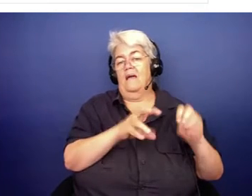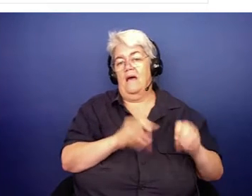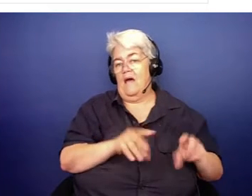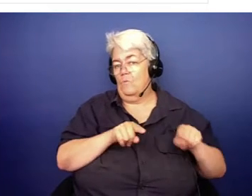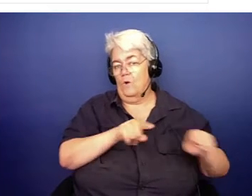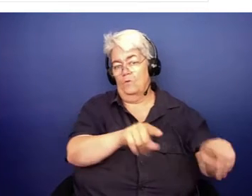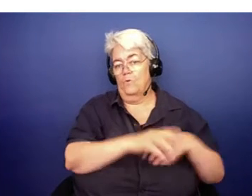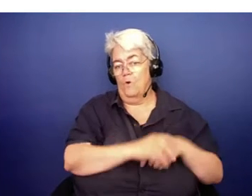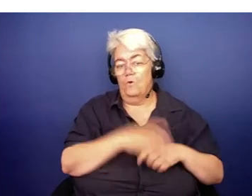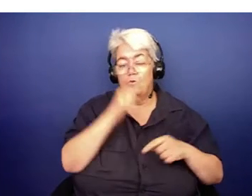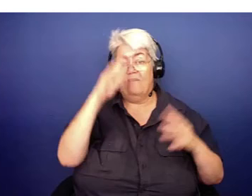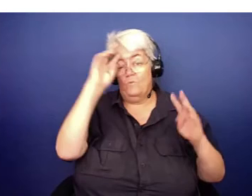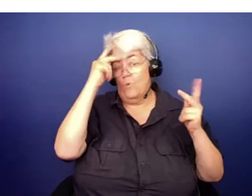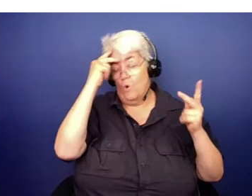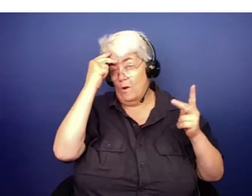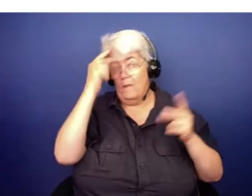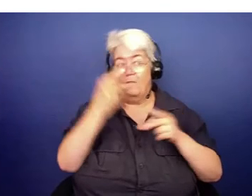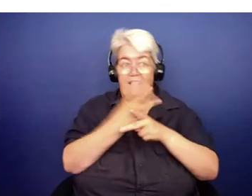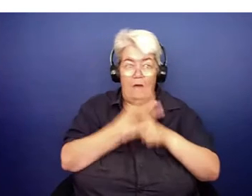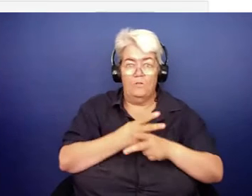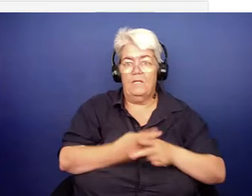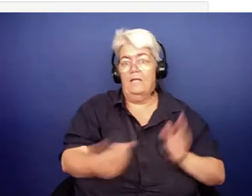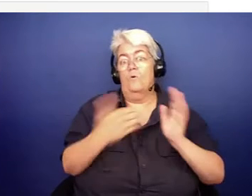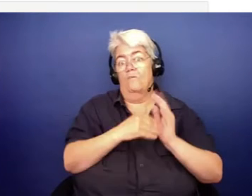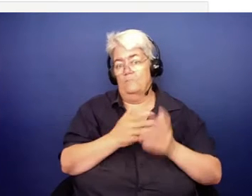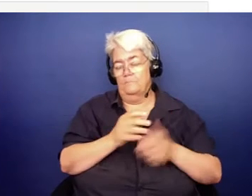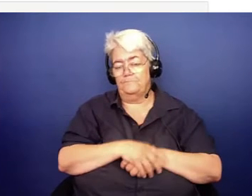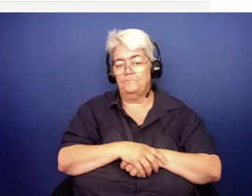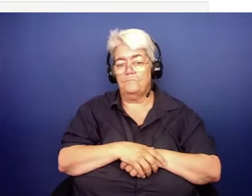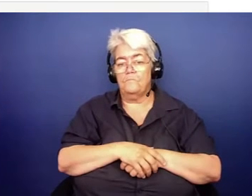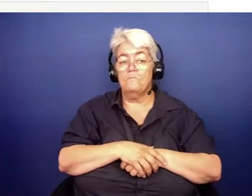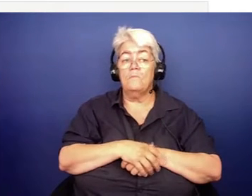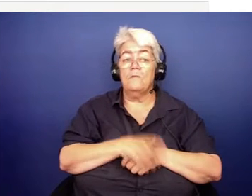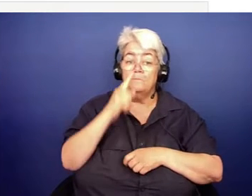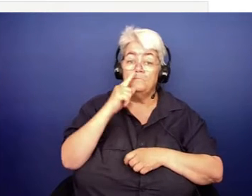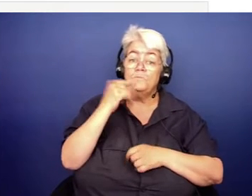have to worry about recalculating. If you do